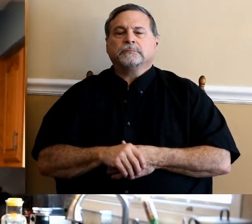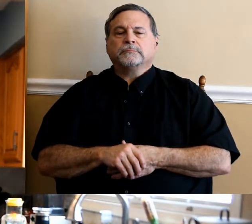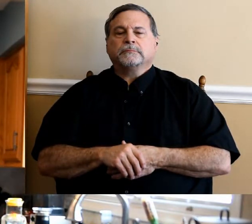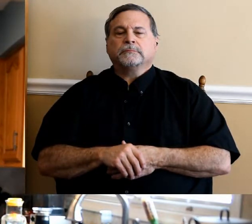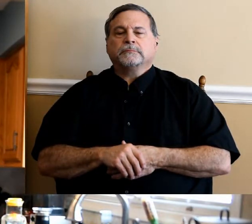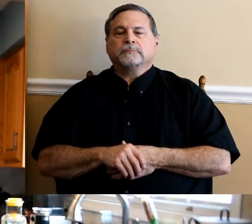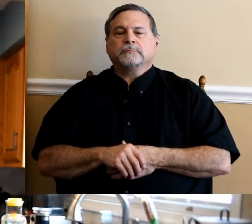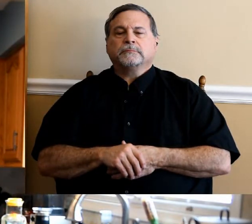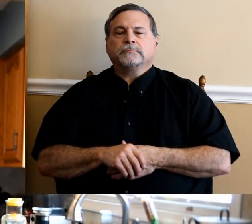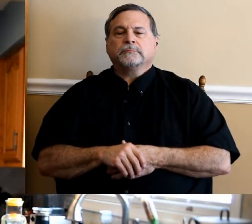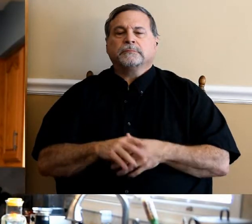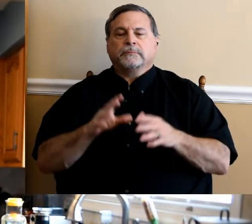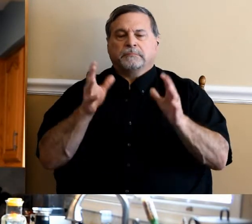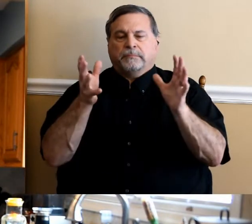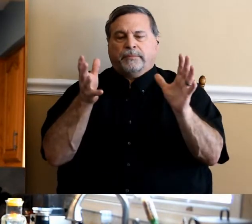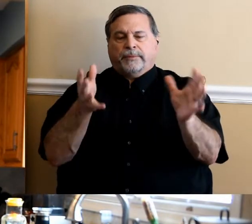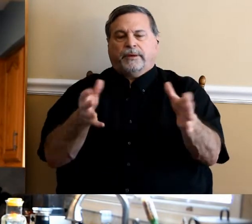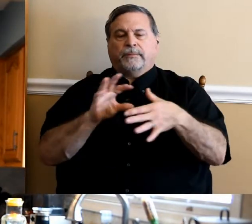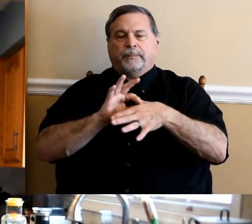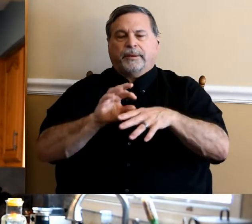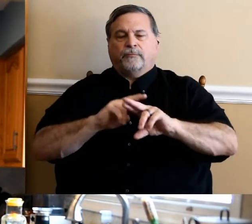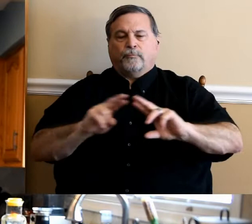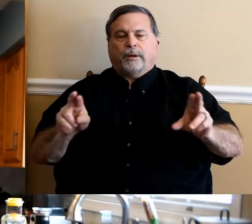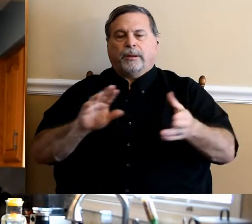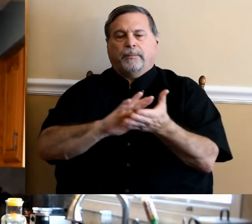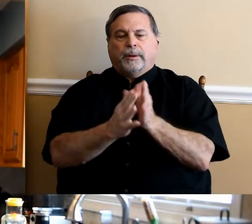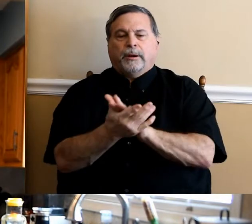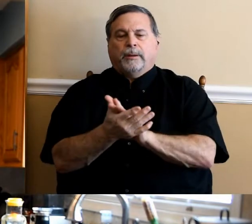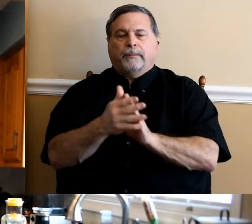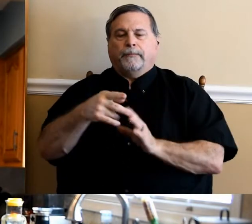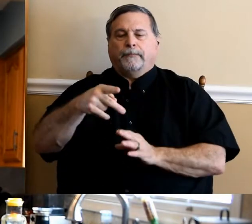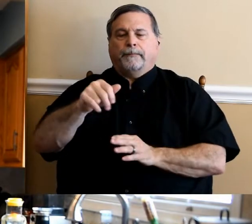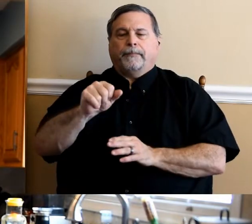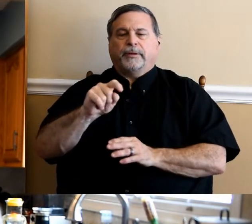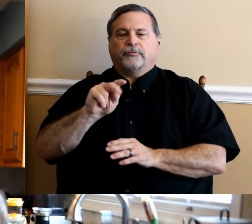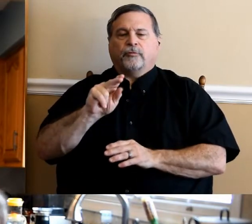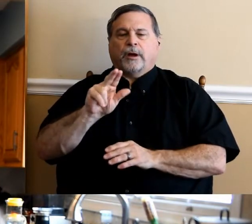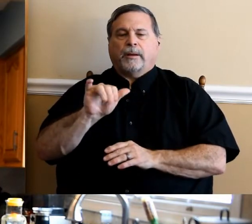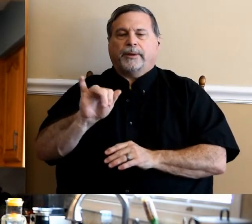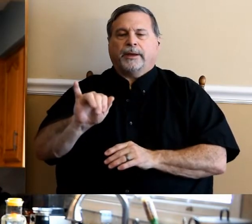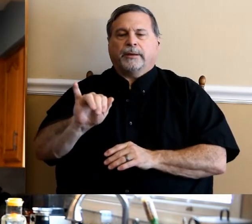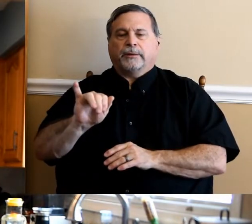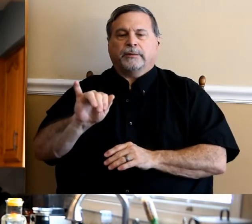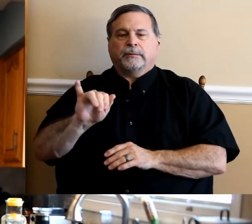And there is your meat ready to become a pastrami. Not a lot of fat on it.